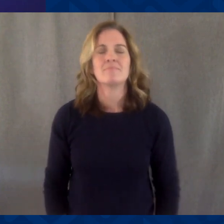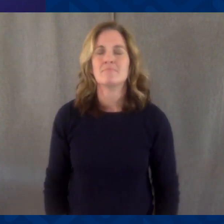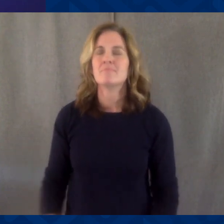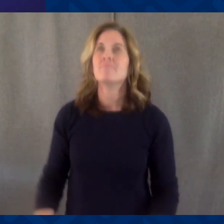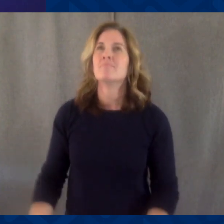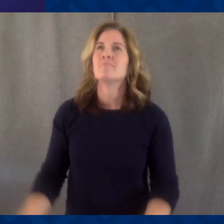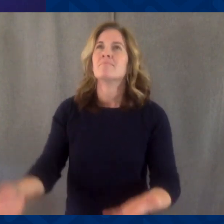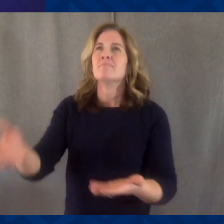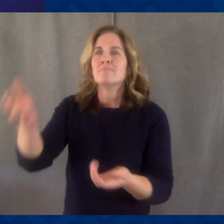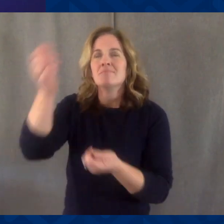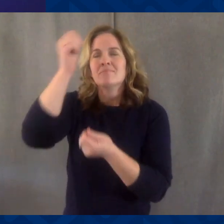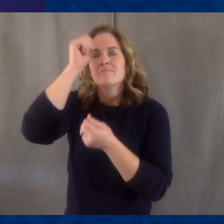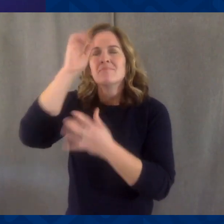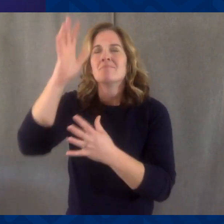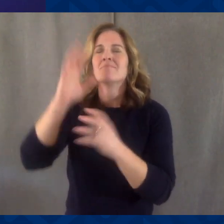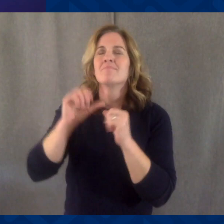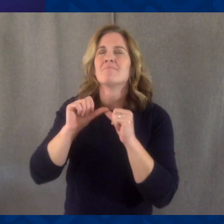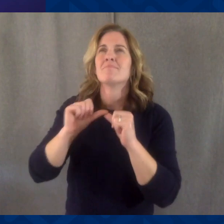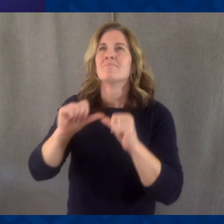Father,